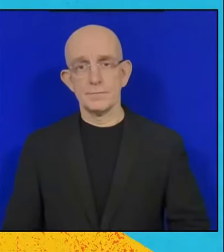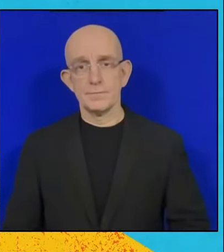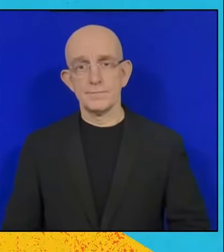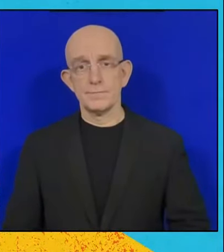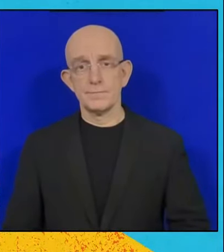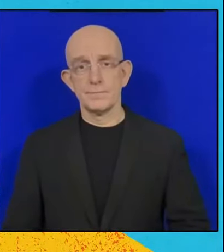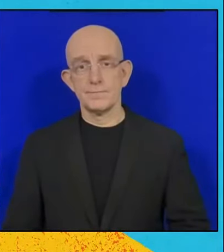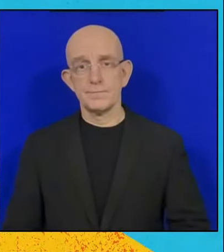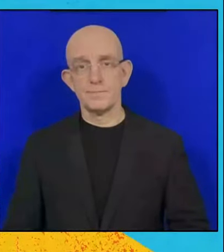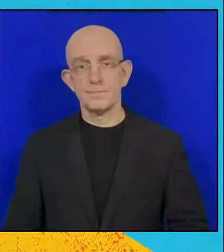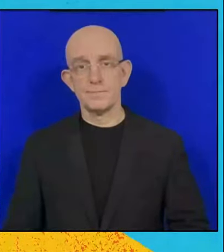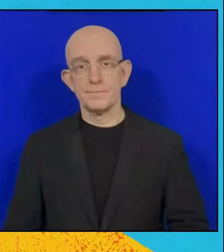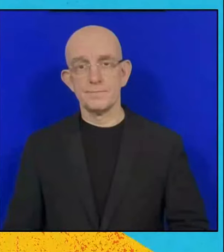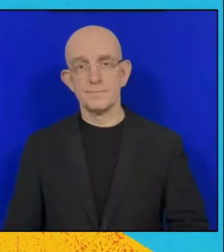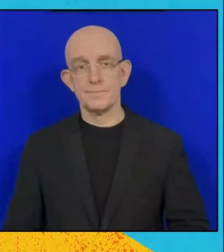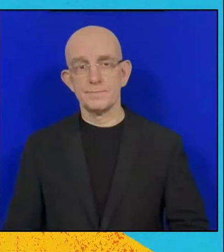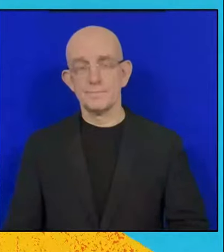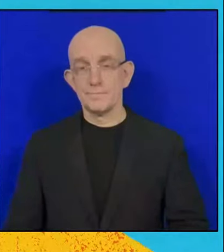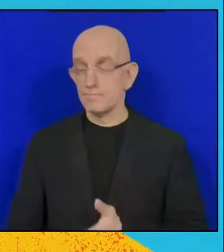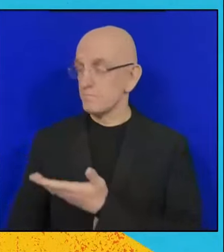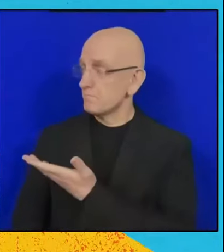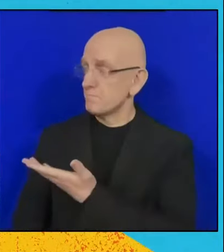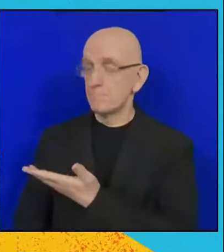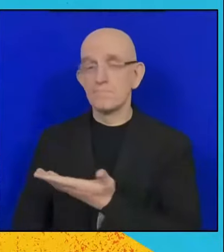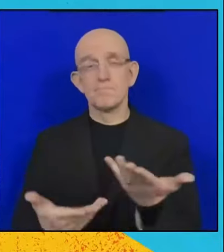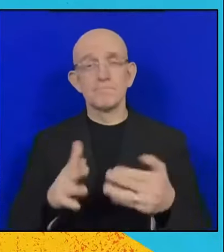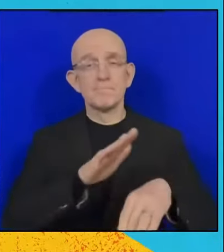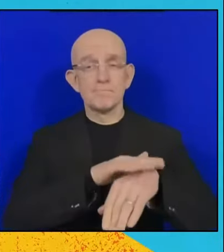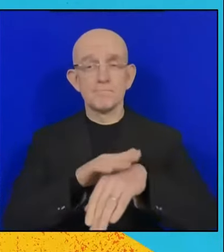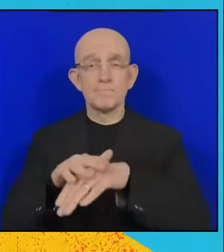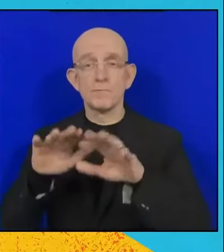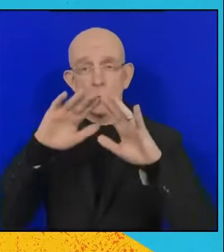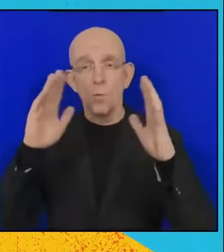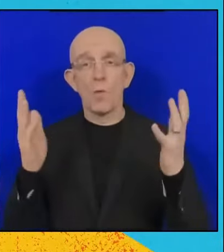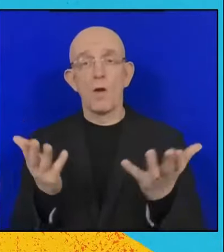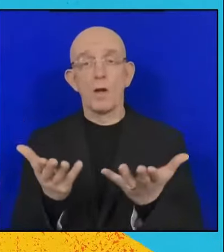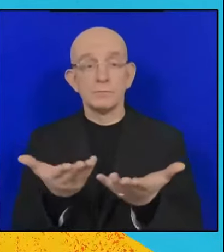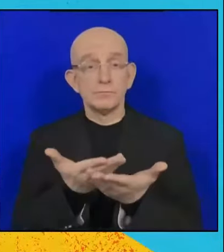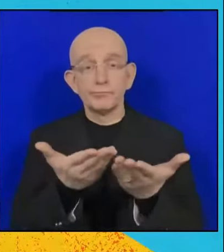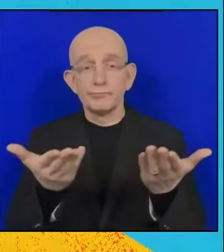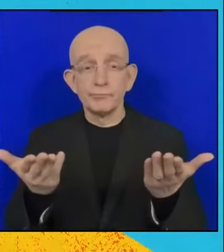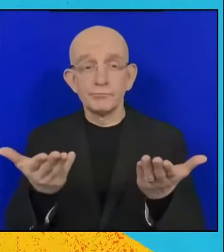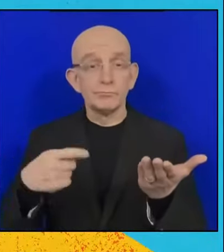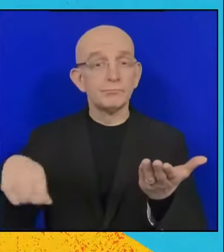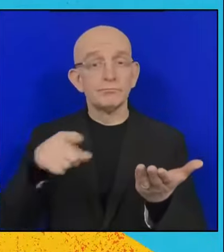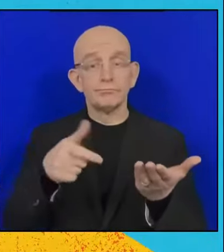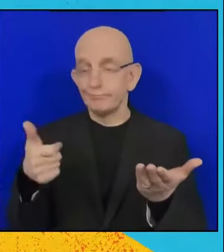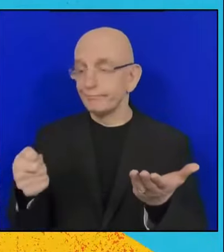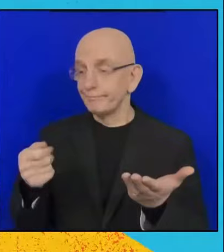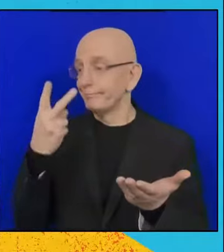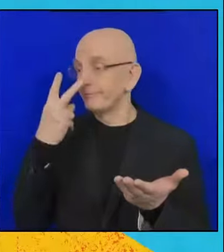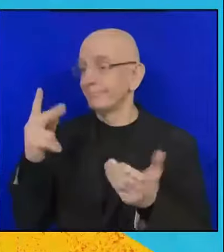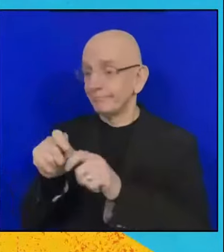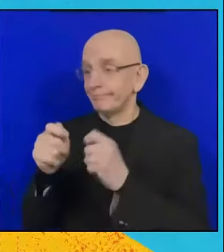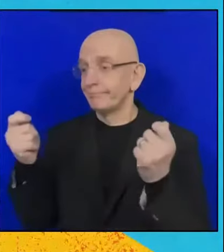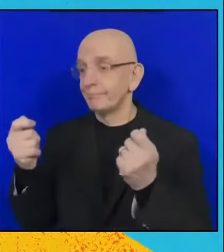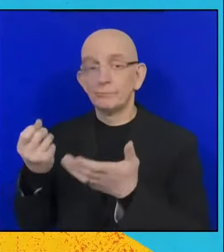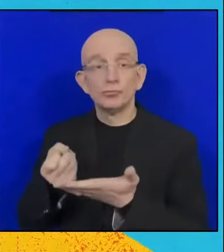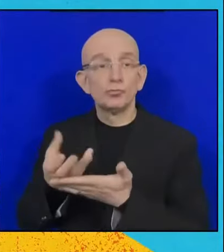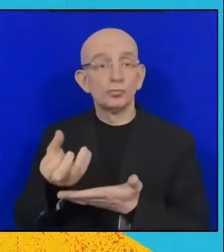Dear world. When you turn on the news in your home or office, young people are there. We are an integral part of the